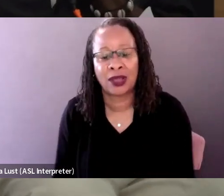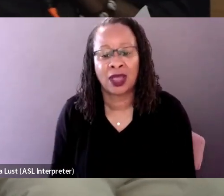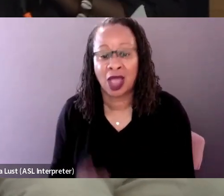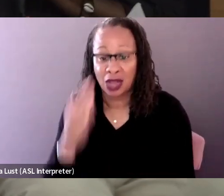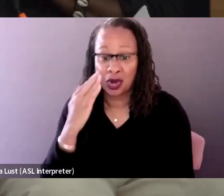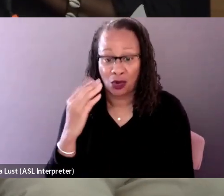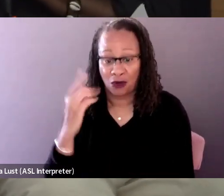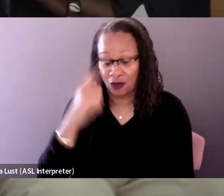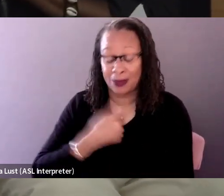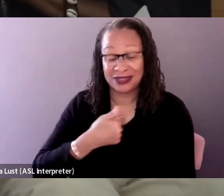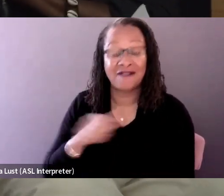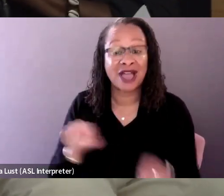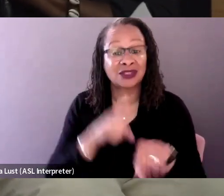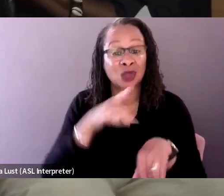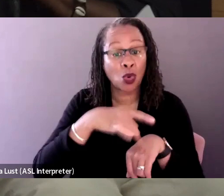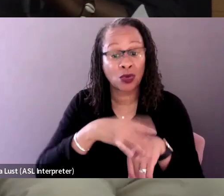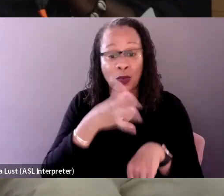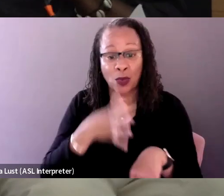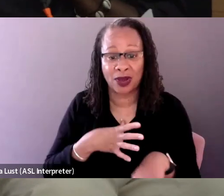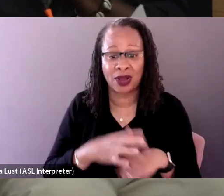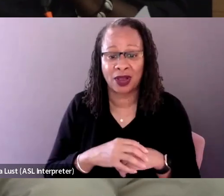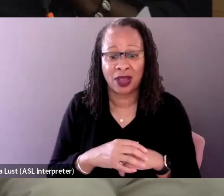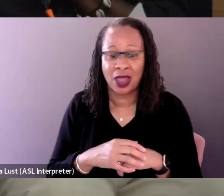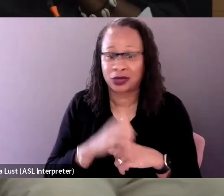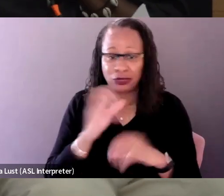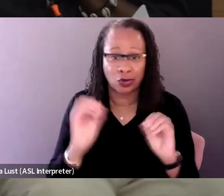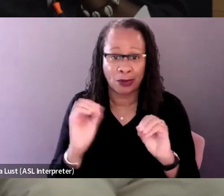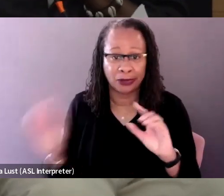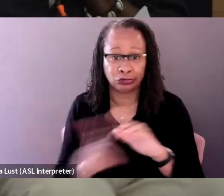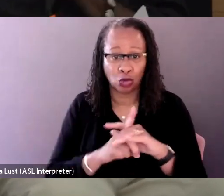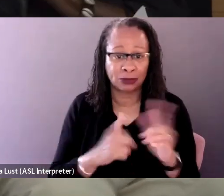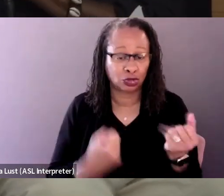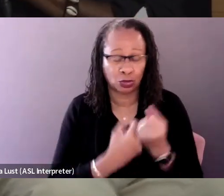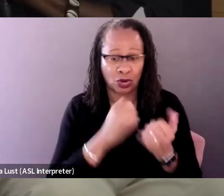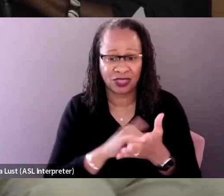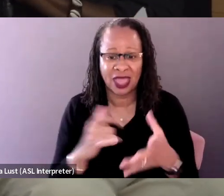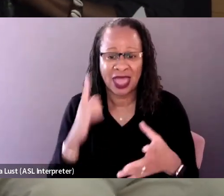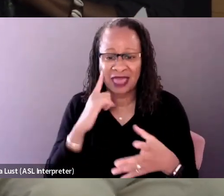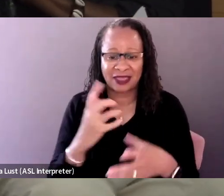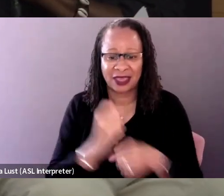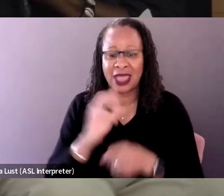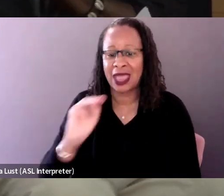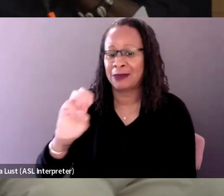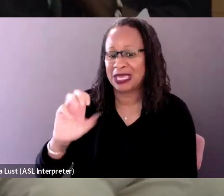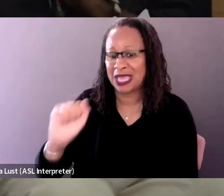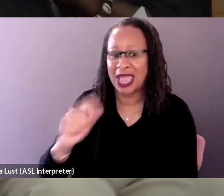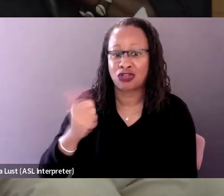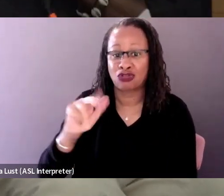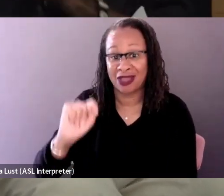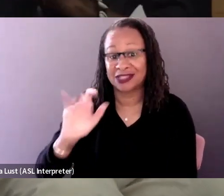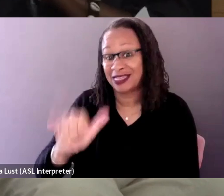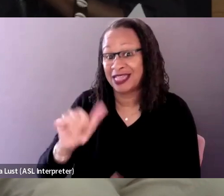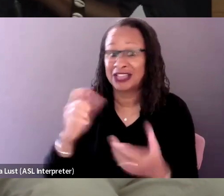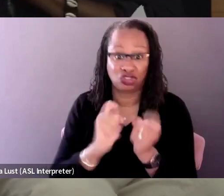Watermelon Woman. Ain't nobody coming up on it, you know what I'm saying? It was like, I think we got an NEA grant and that changed everything for us. And then we